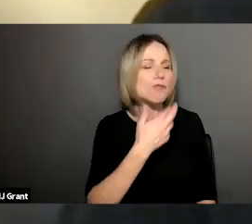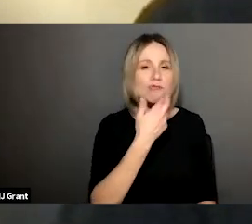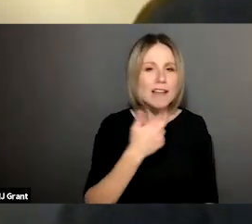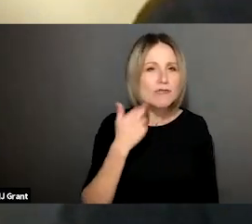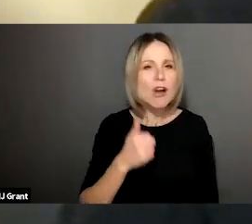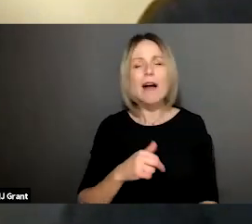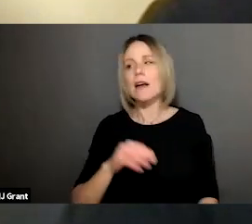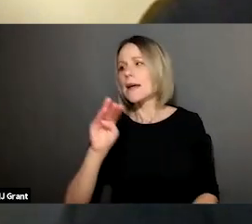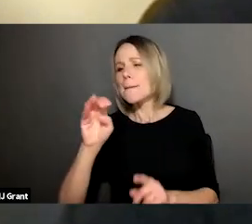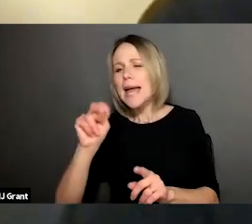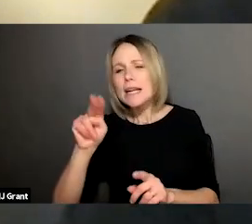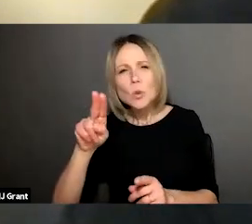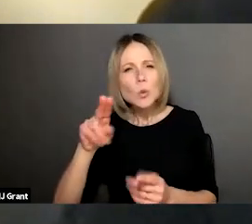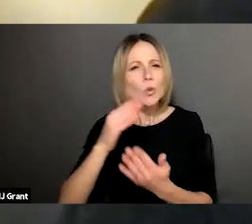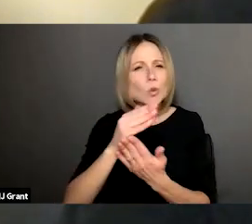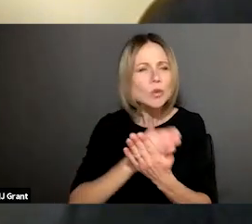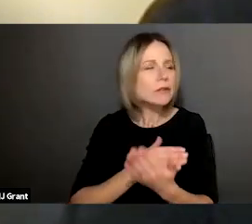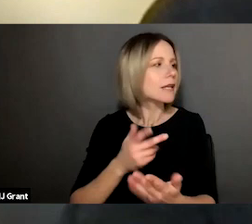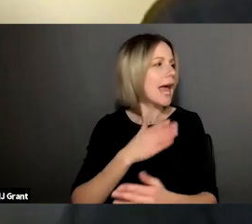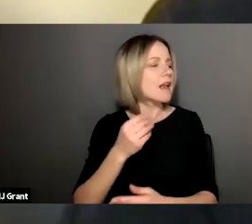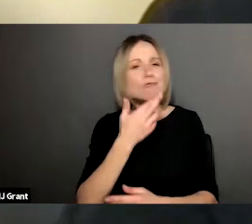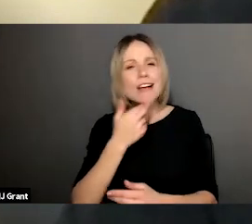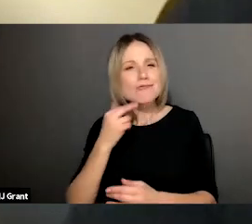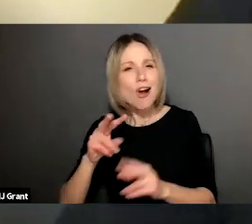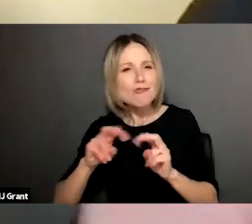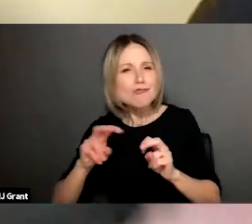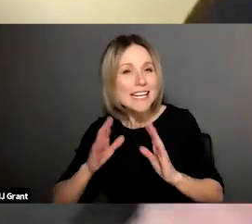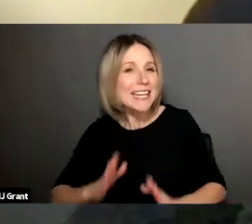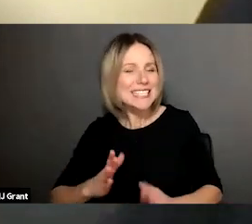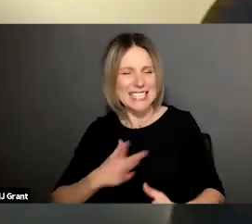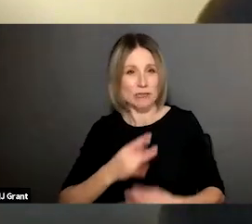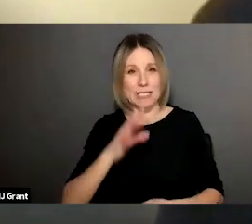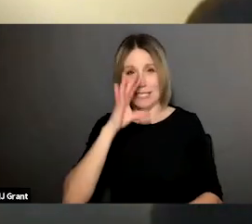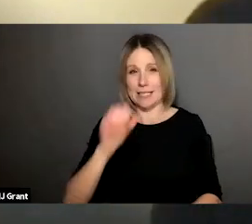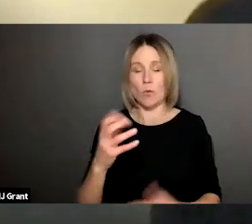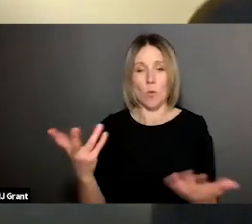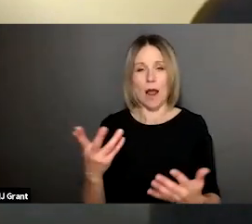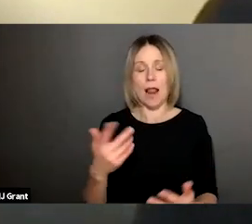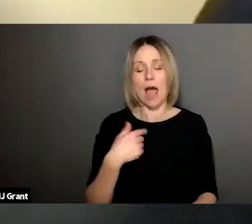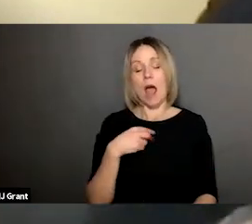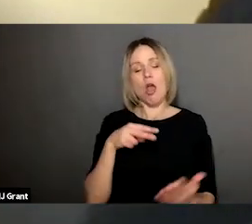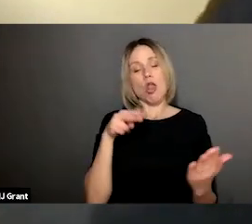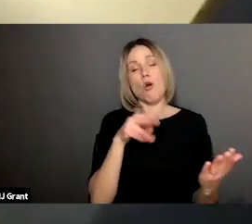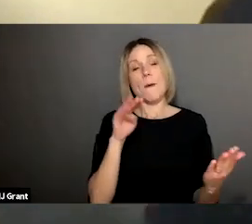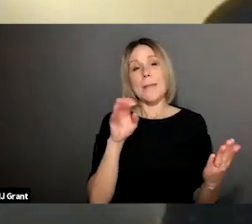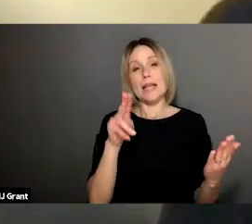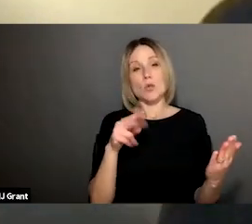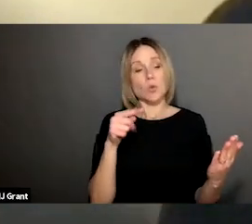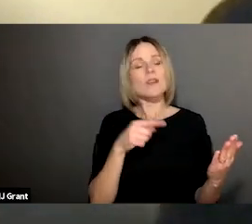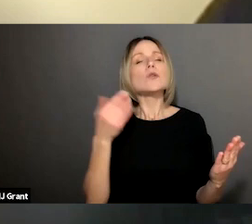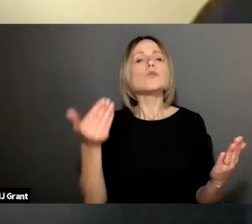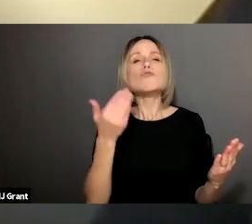critics is that I don't know if you feel this way, Andrew, but I can always spot on the menu of a new